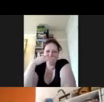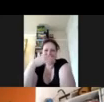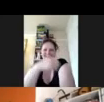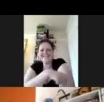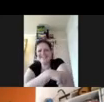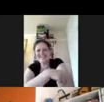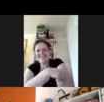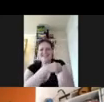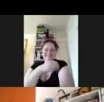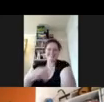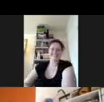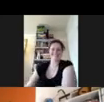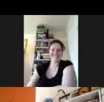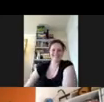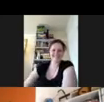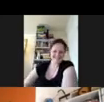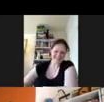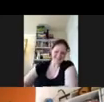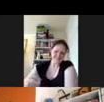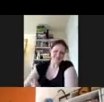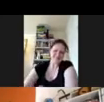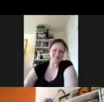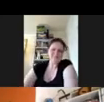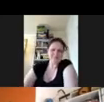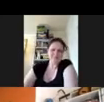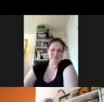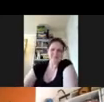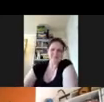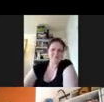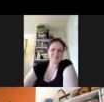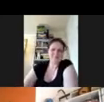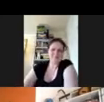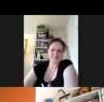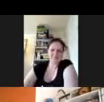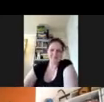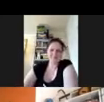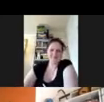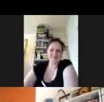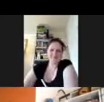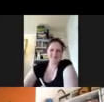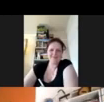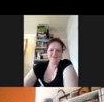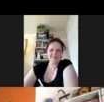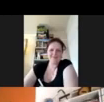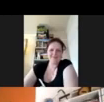So my name's James Beecher. I'm Research and Development Manager at Citizens Online.